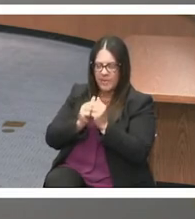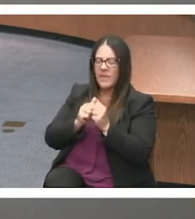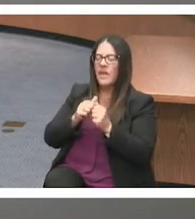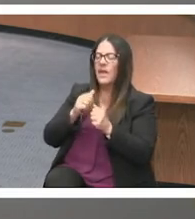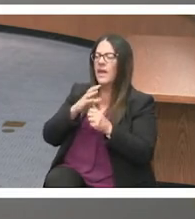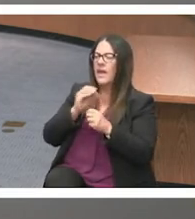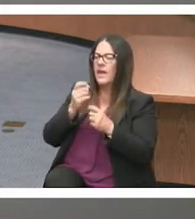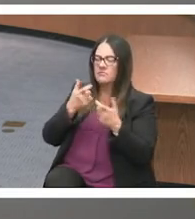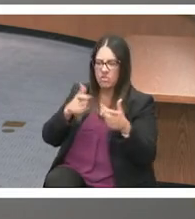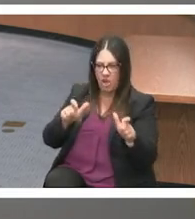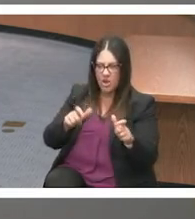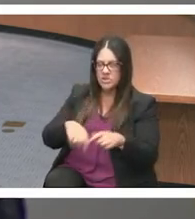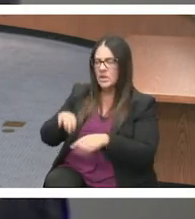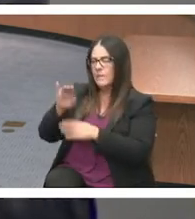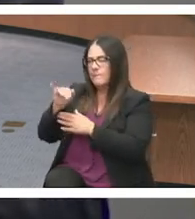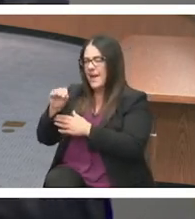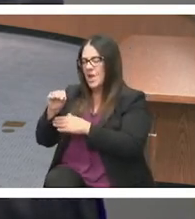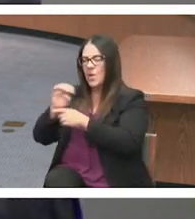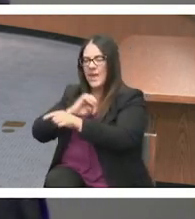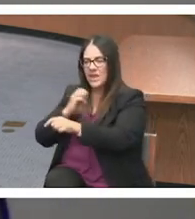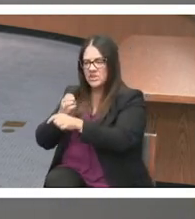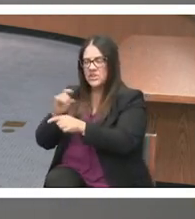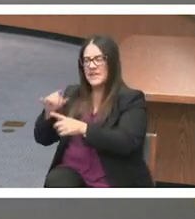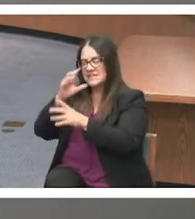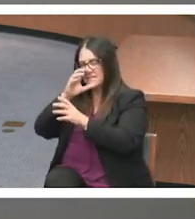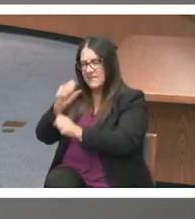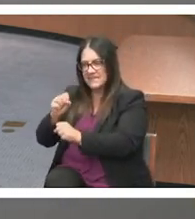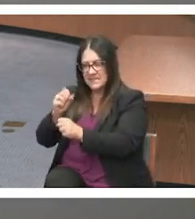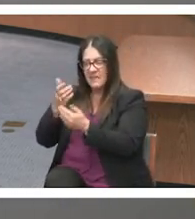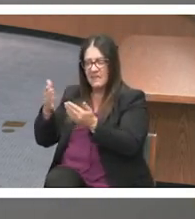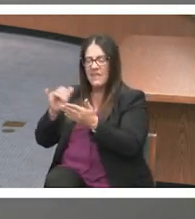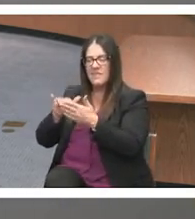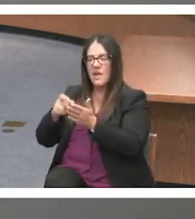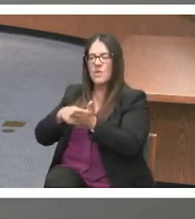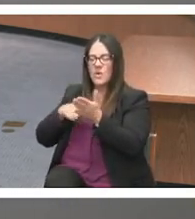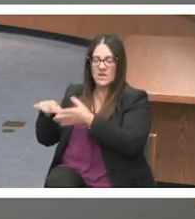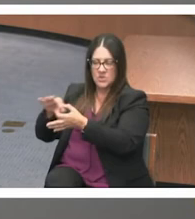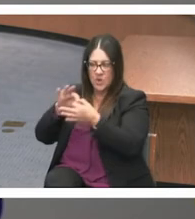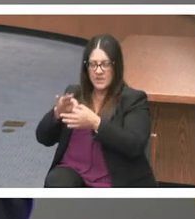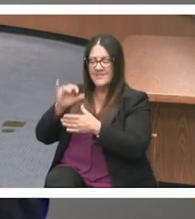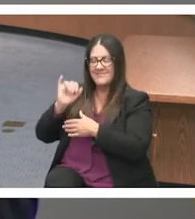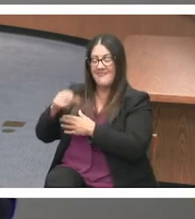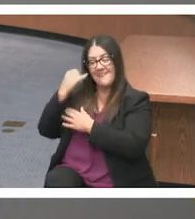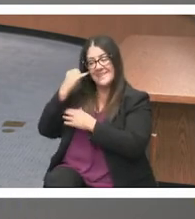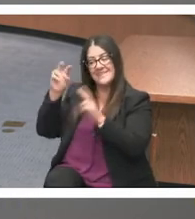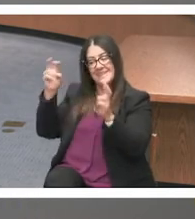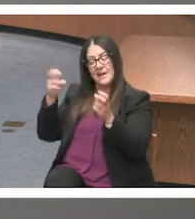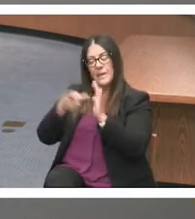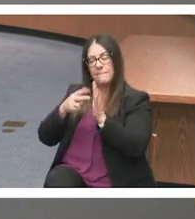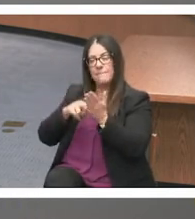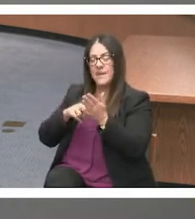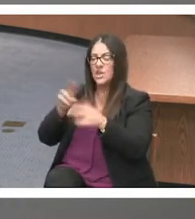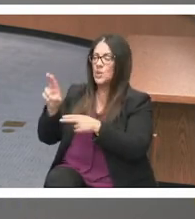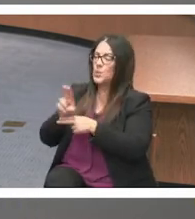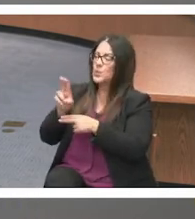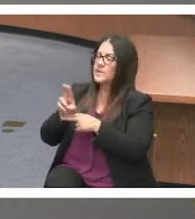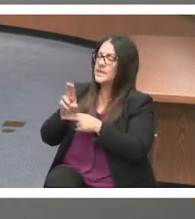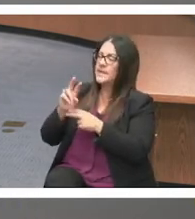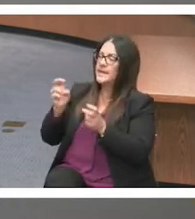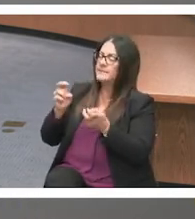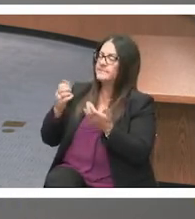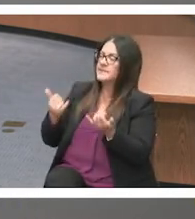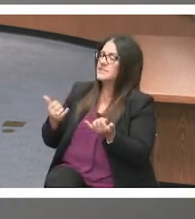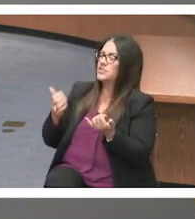through. Bioenergy is another fascinating area that requires coordination. It's the idea of taking